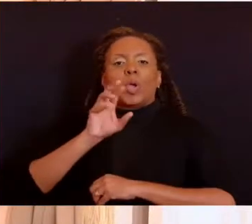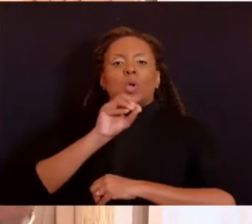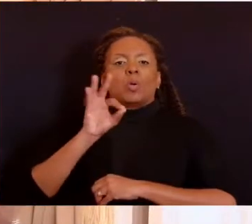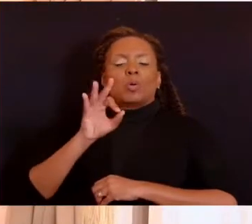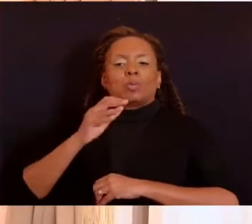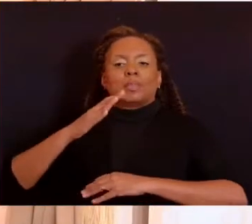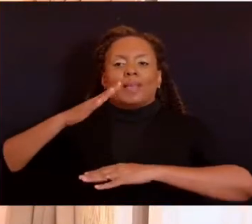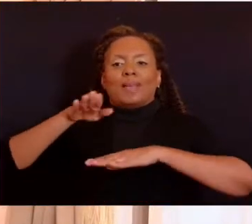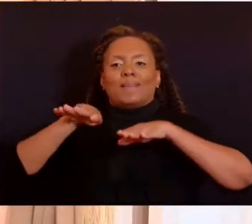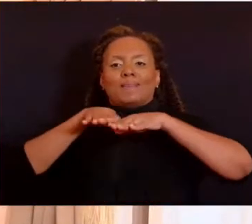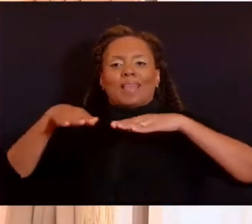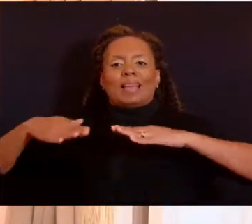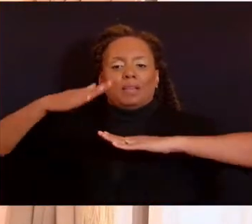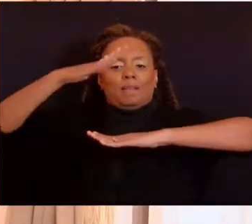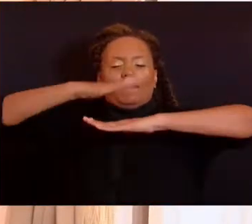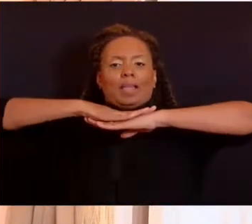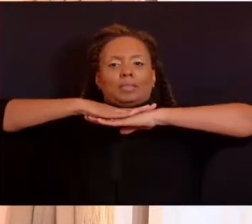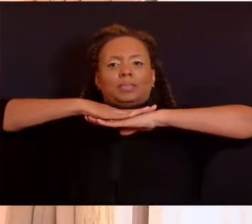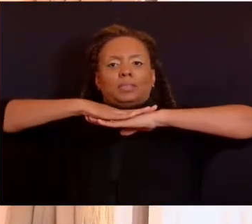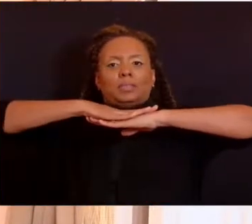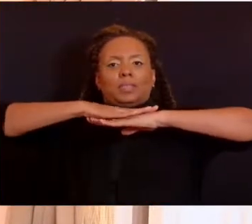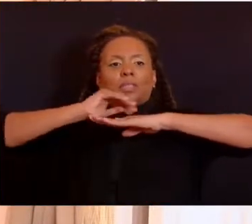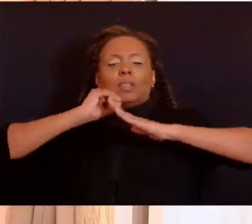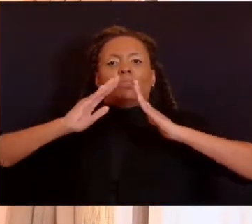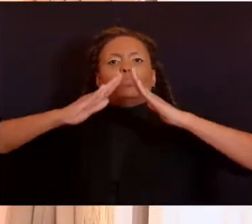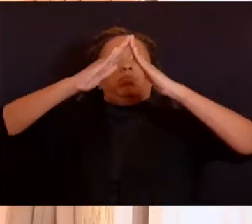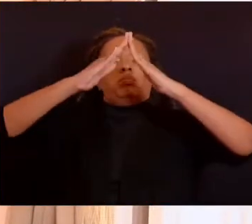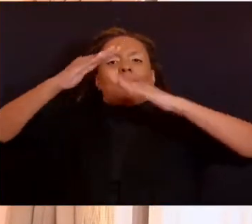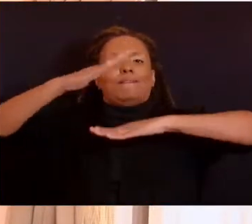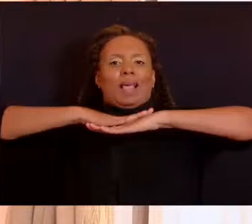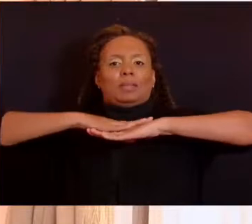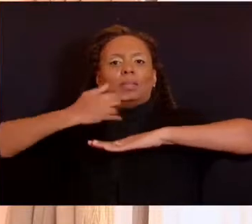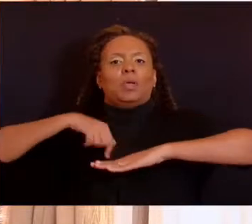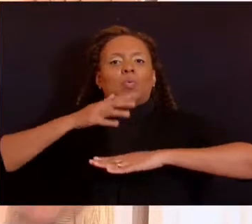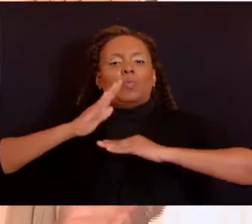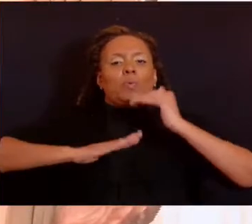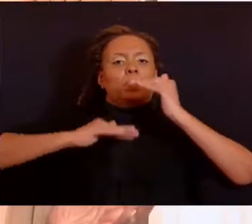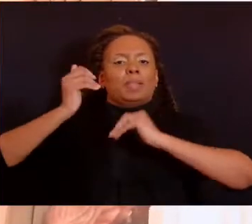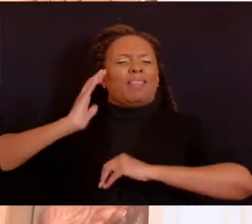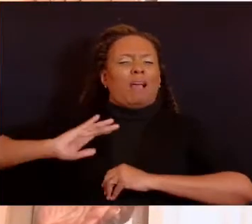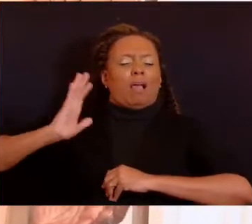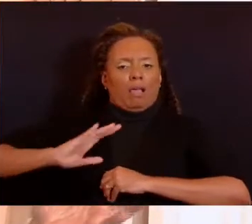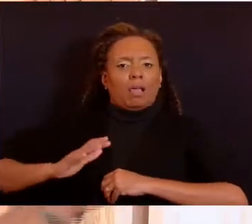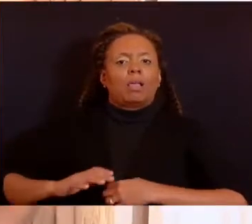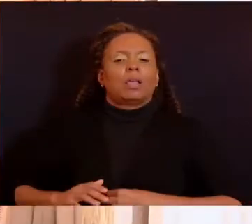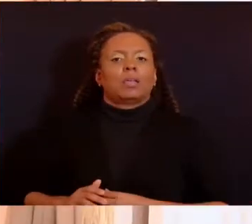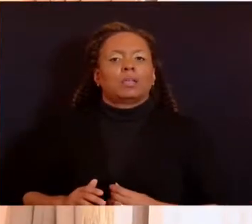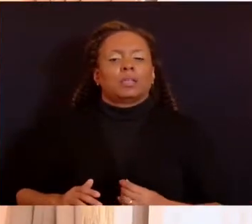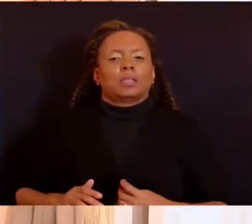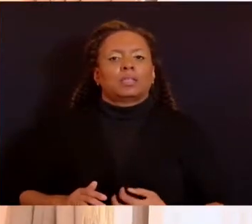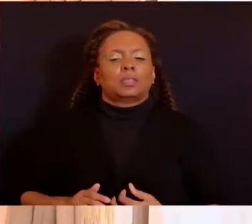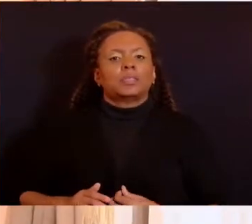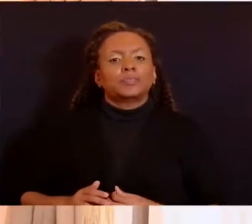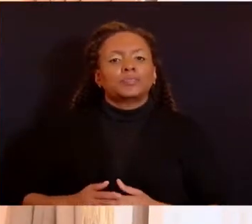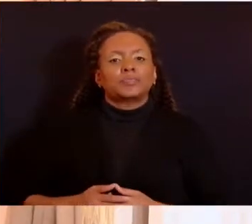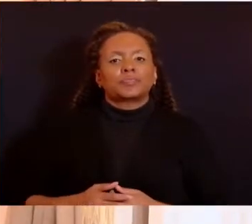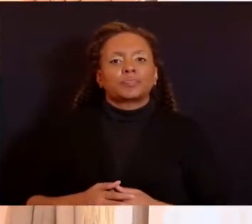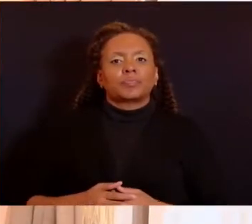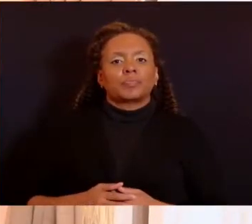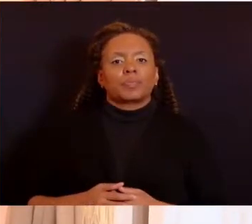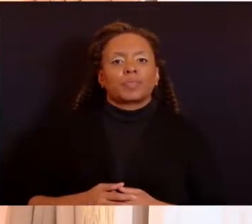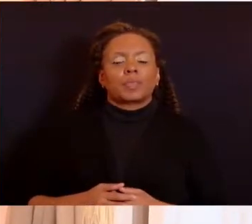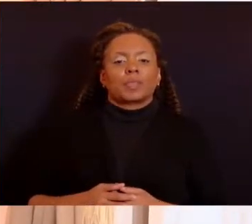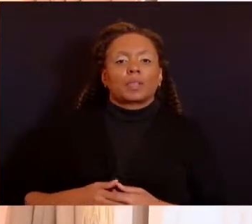with long overhang. We've been saying, and we've luckily had some sessions in